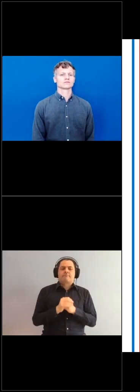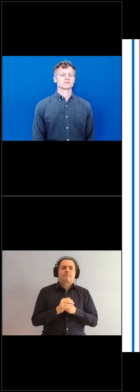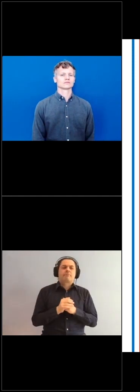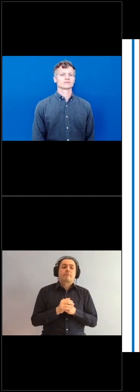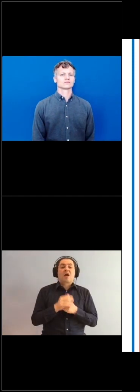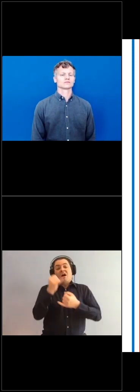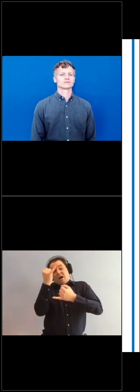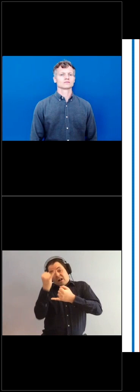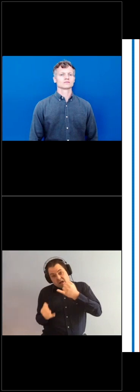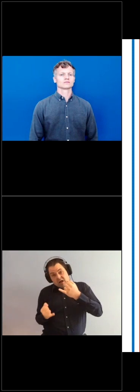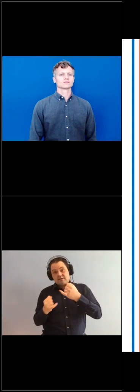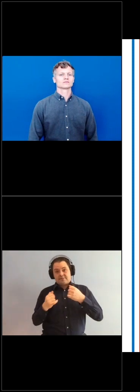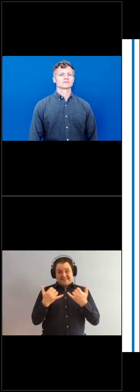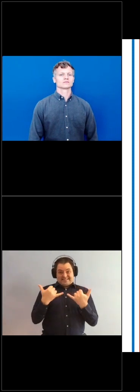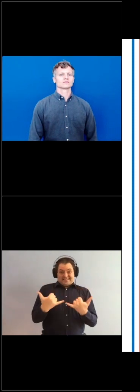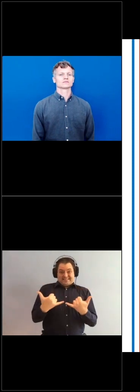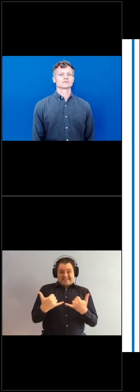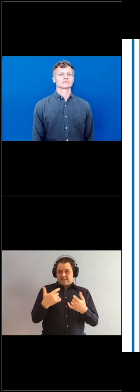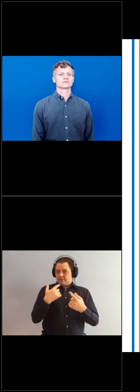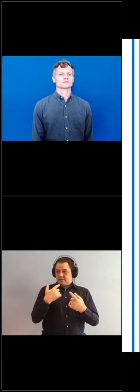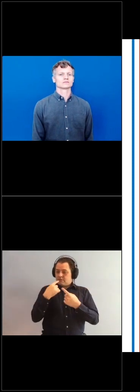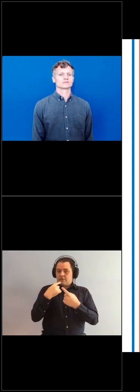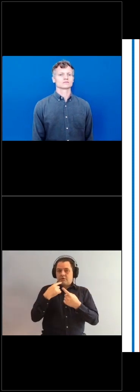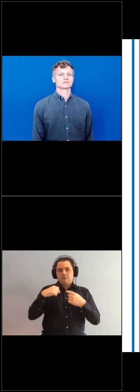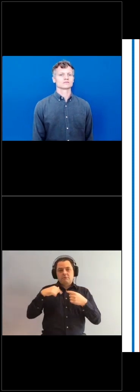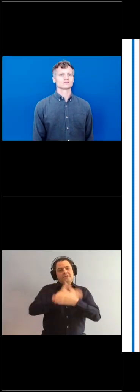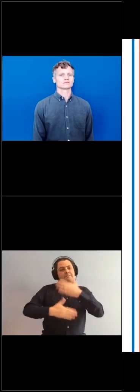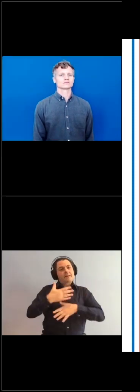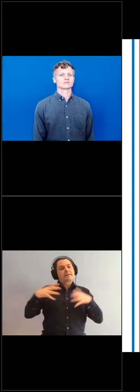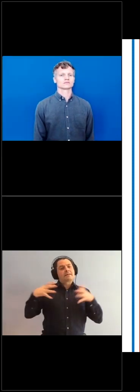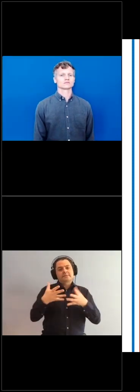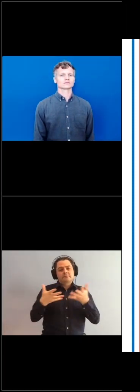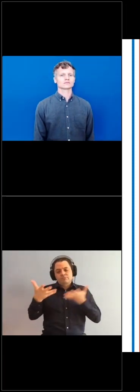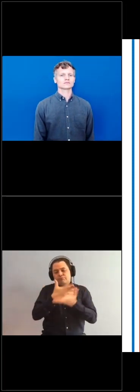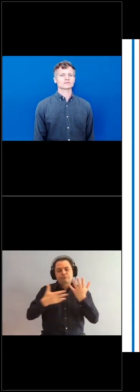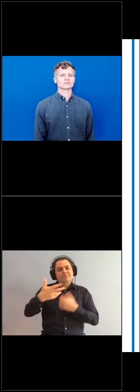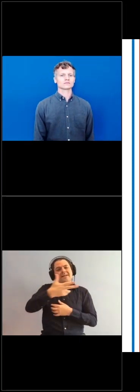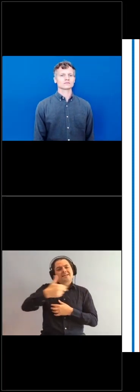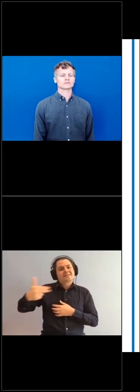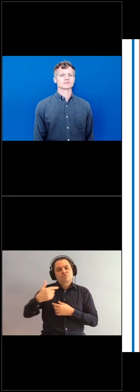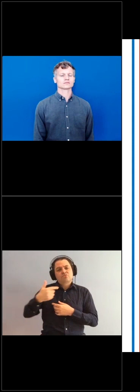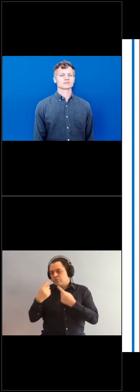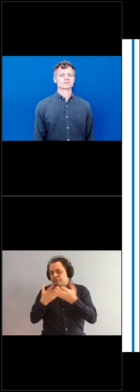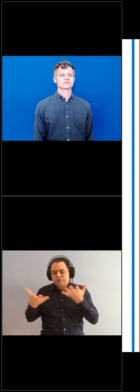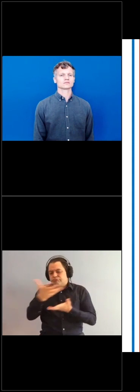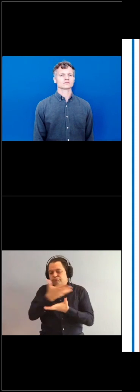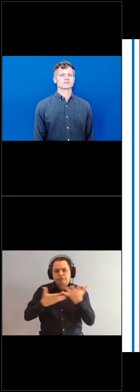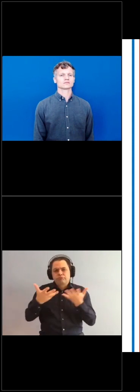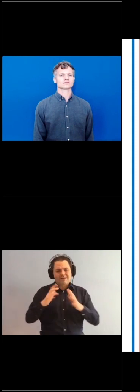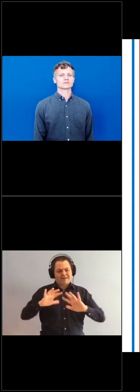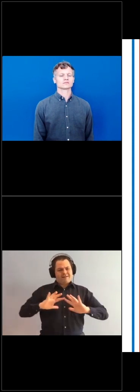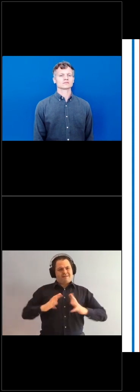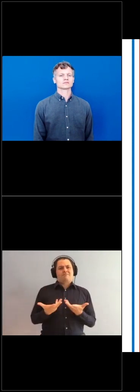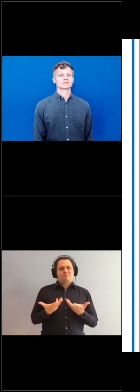discussion actually within the disability movement. how to deliver this message or how